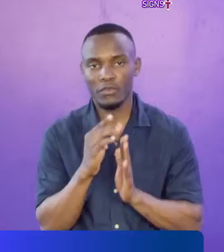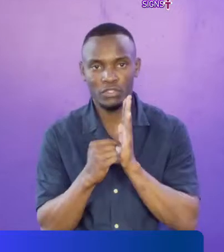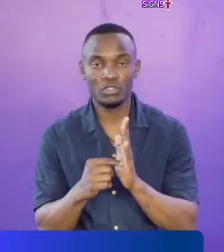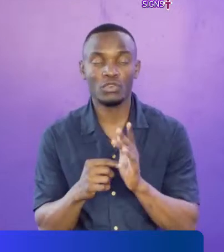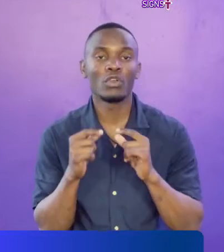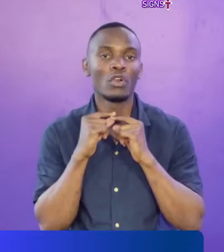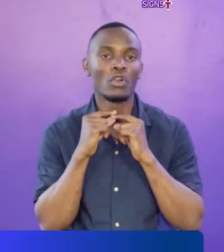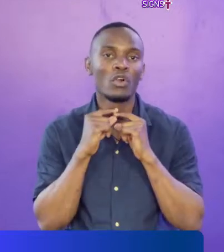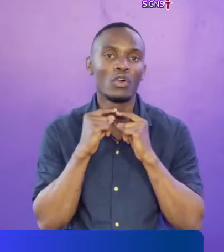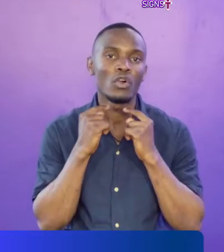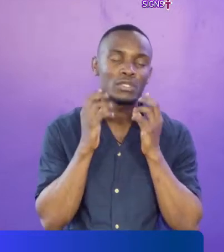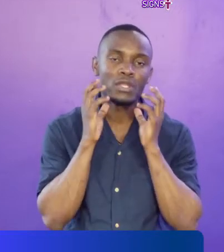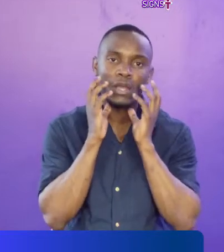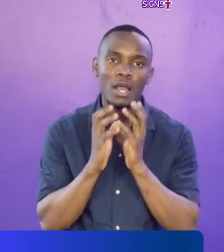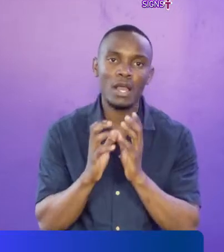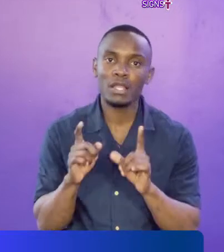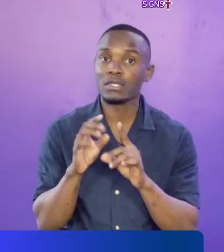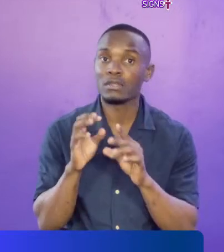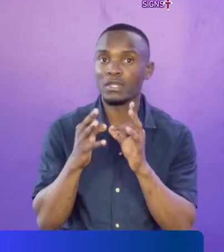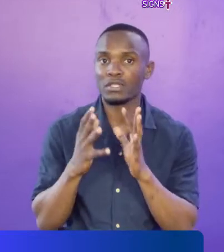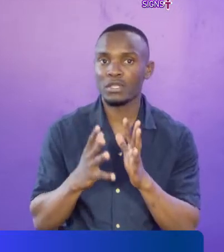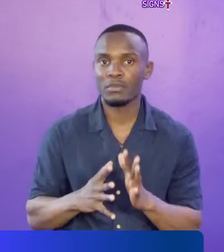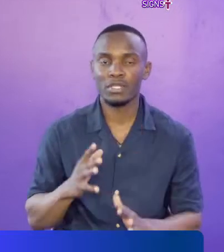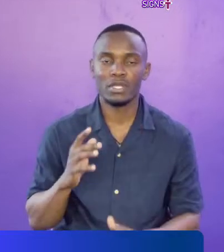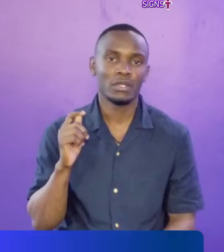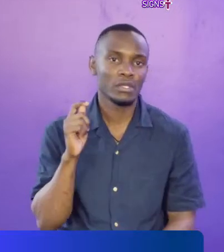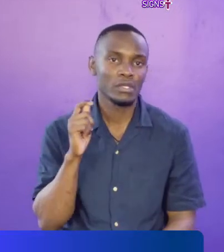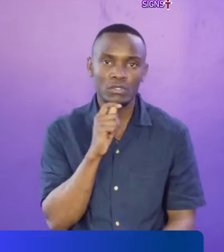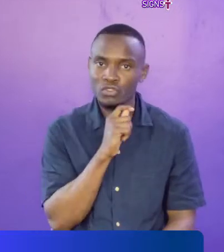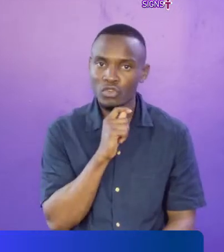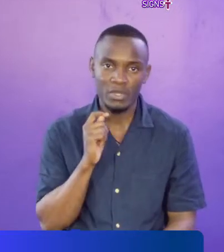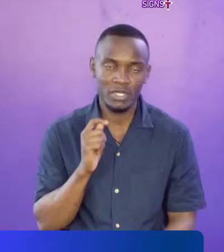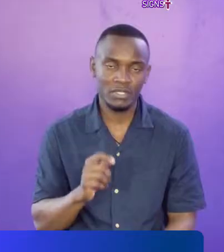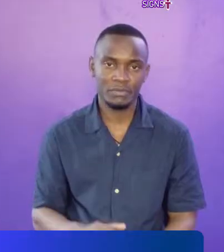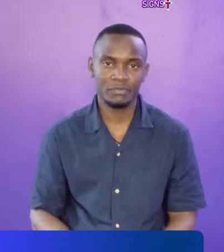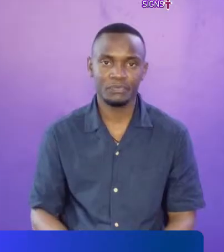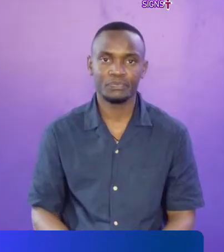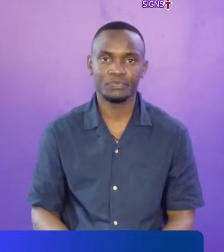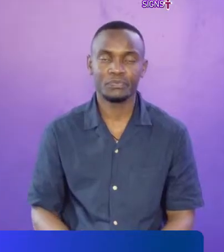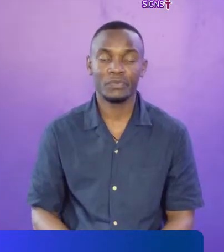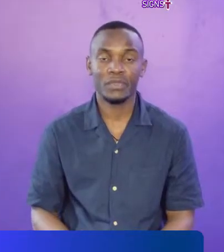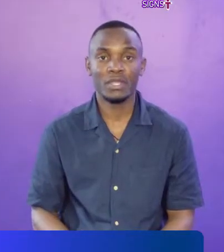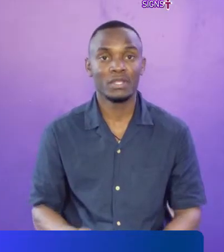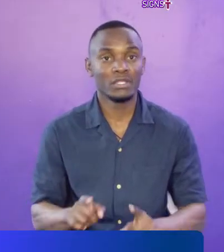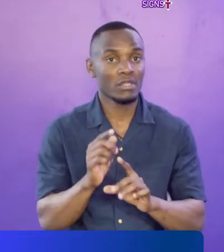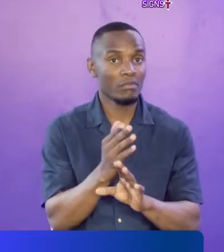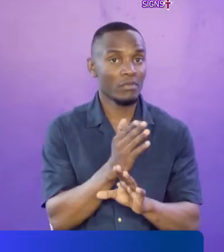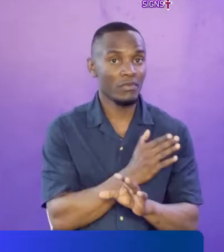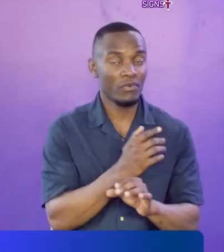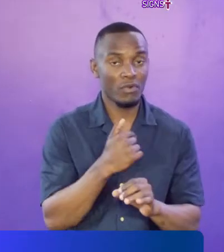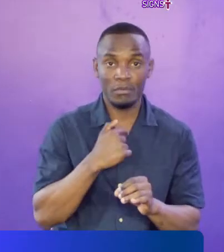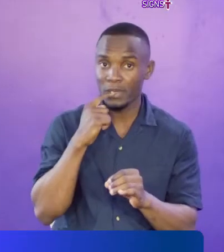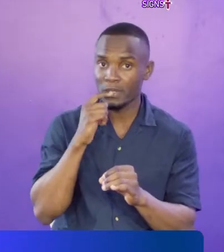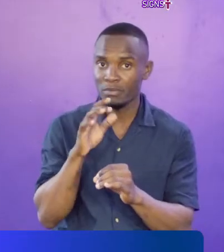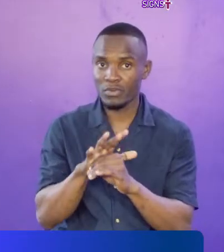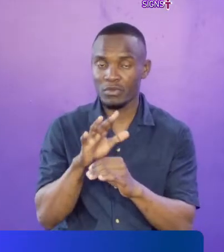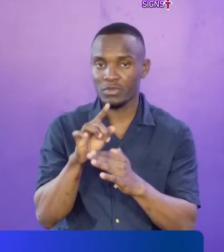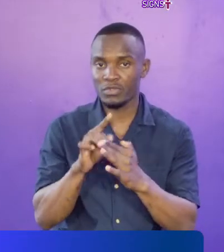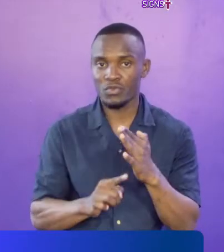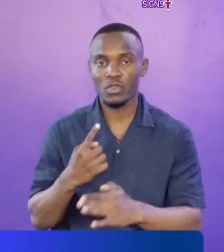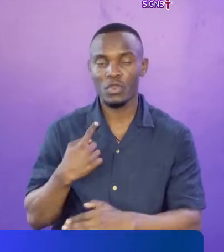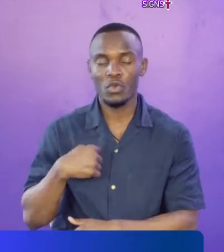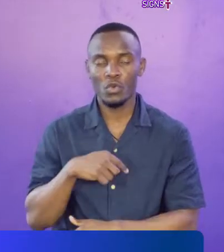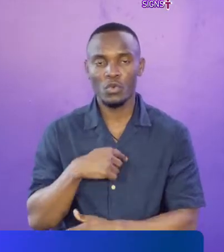The sign language interpreter this morning is Tobias Omondi, and as I had promised you at the beginning of the show that we're going to be having